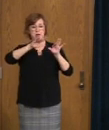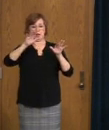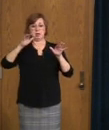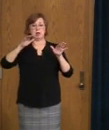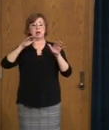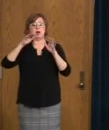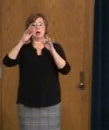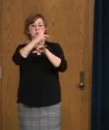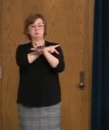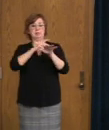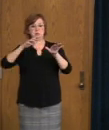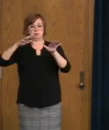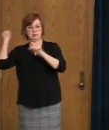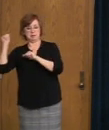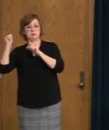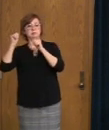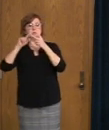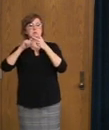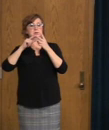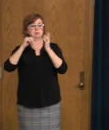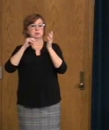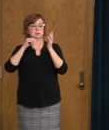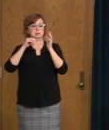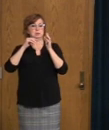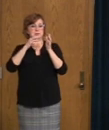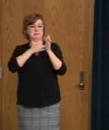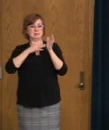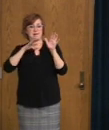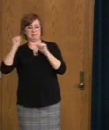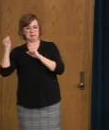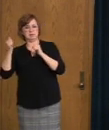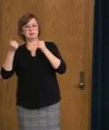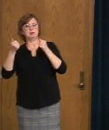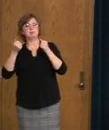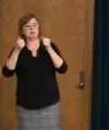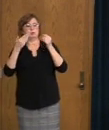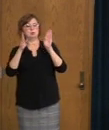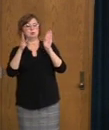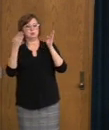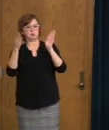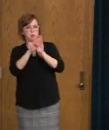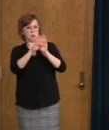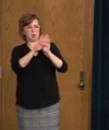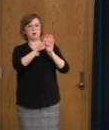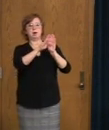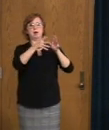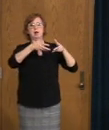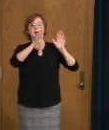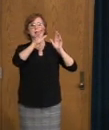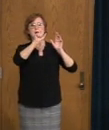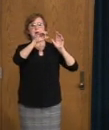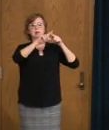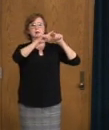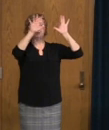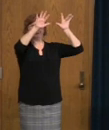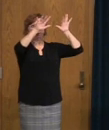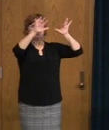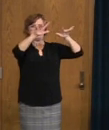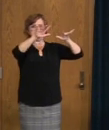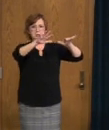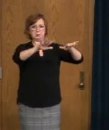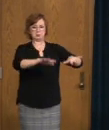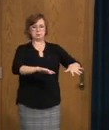that reduces the throughput of a unit. We are continuing to consider other potential service slowdowns that